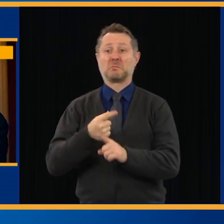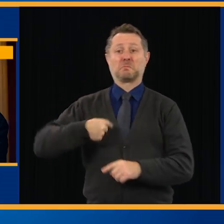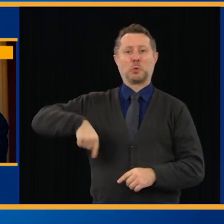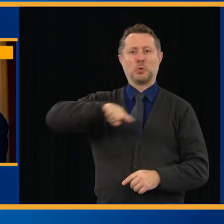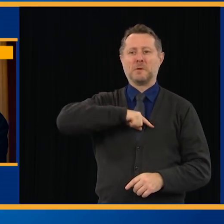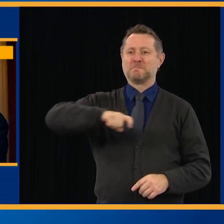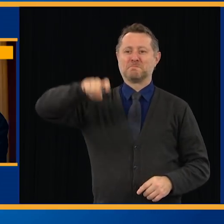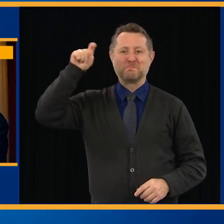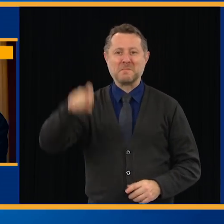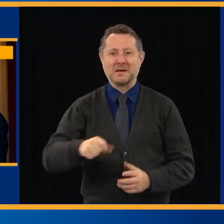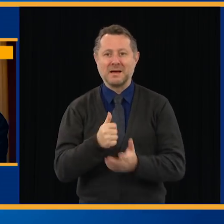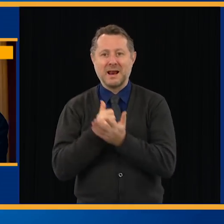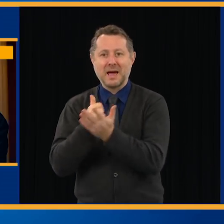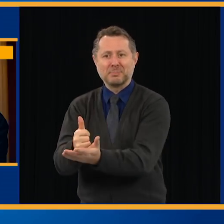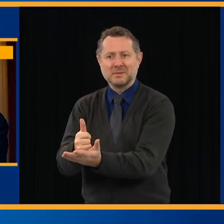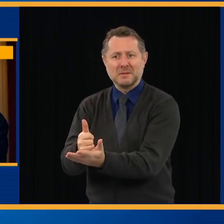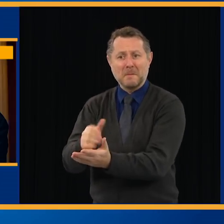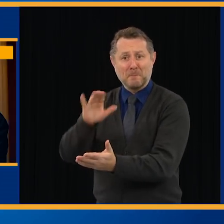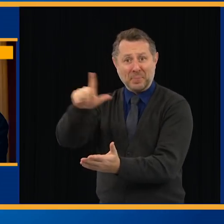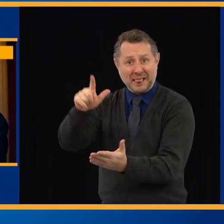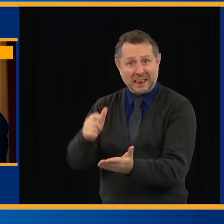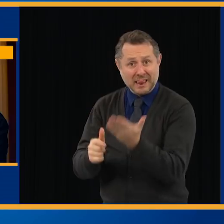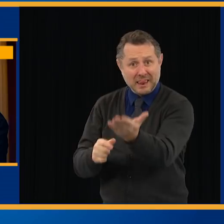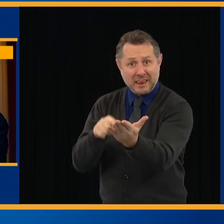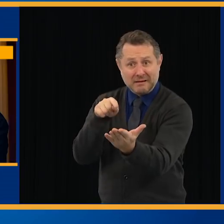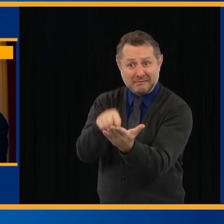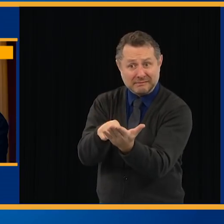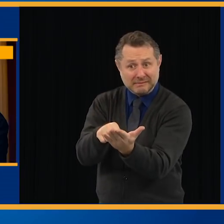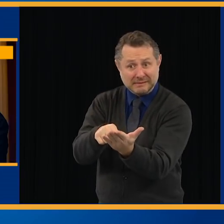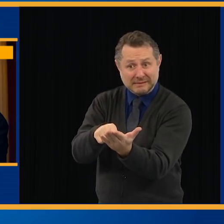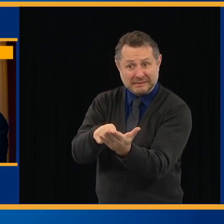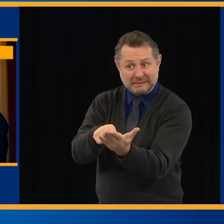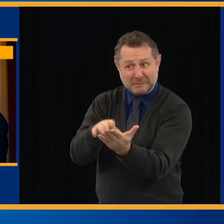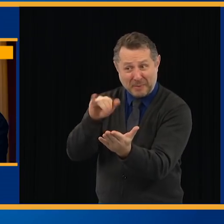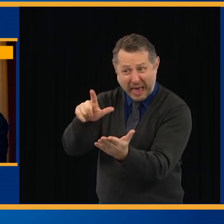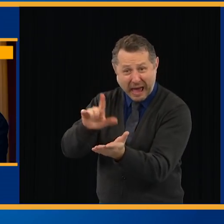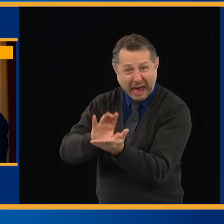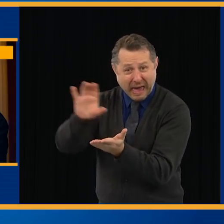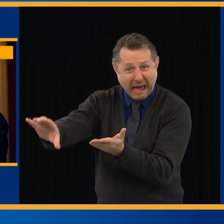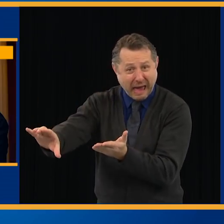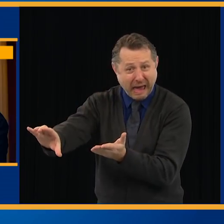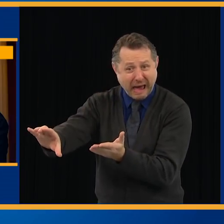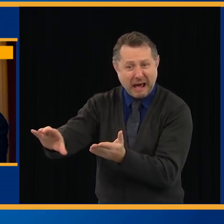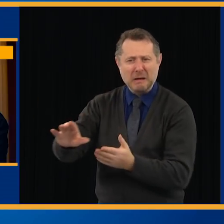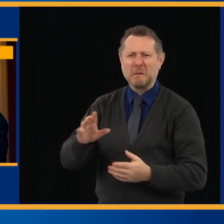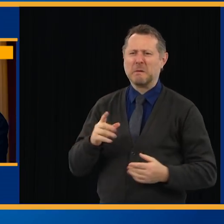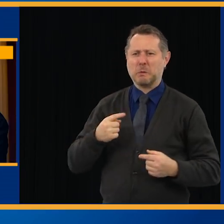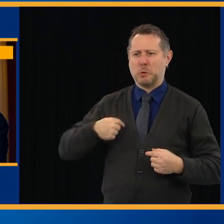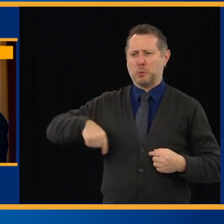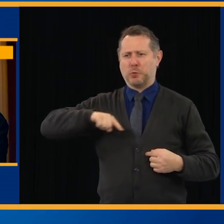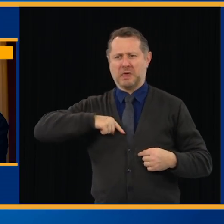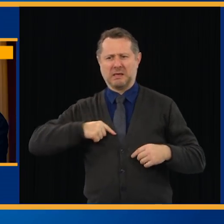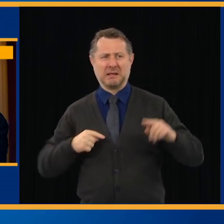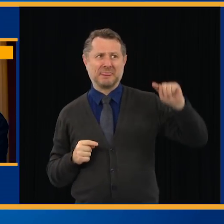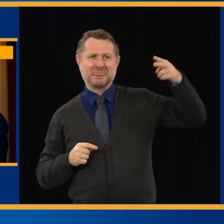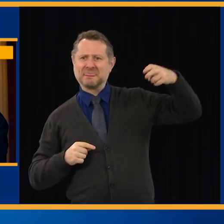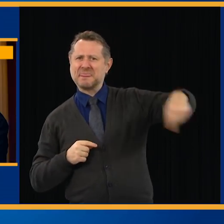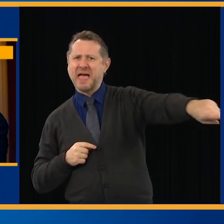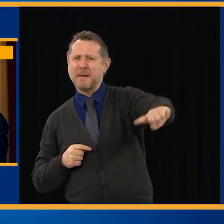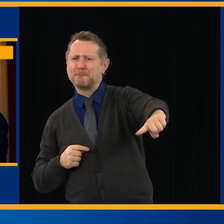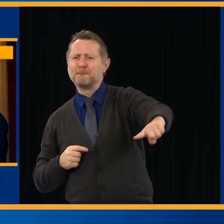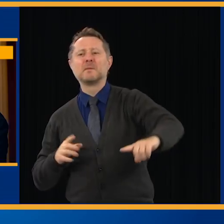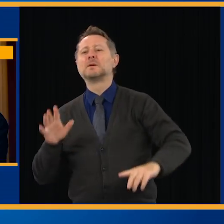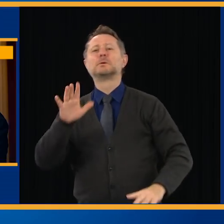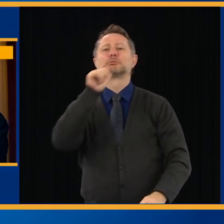We're supposed to bail them out. It's we and it's them. That's not right. Who is we